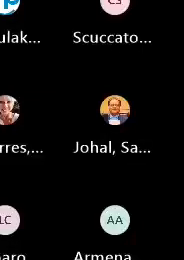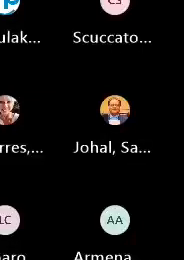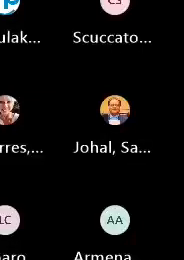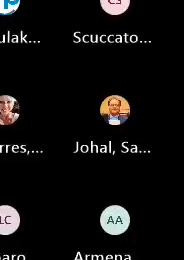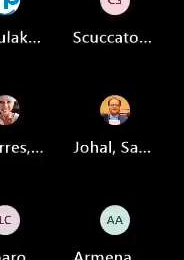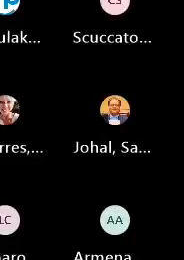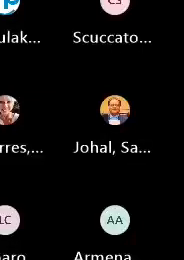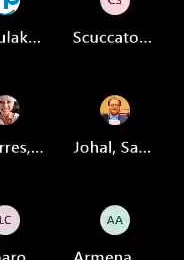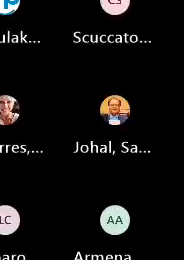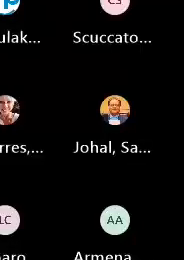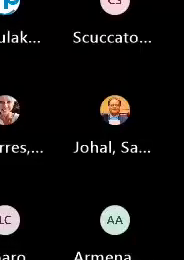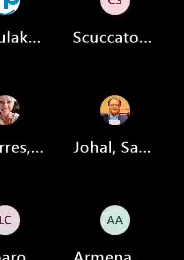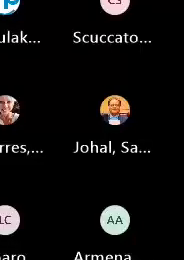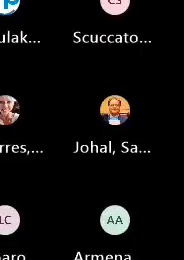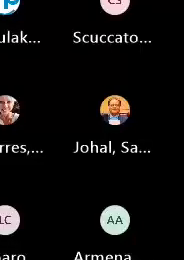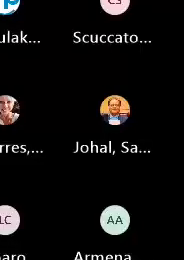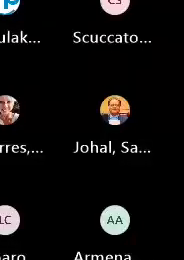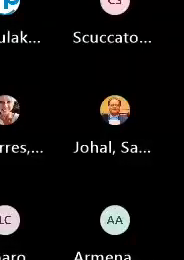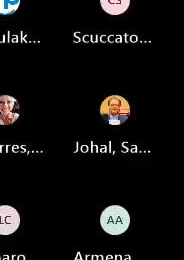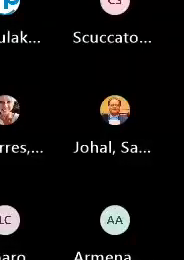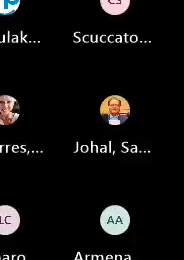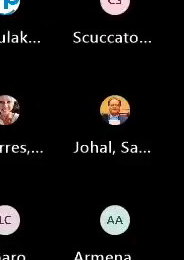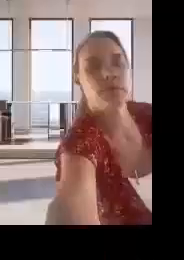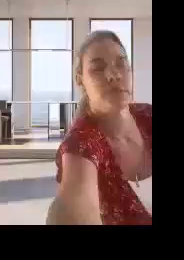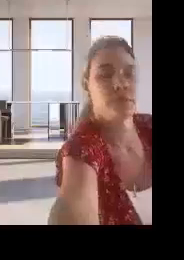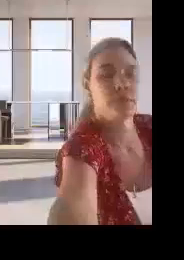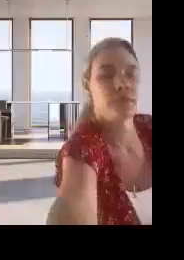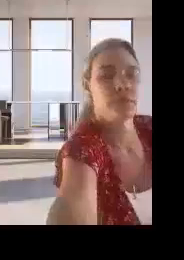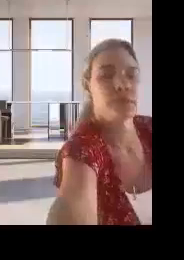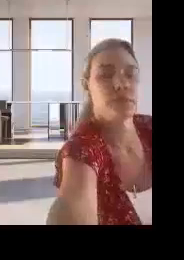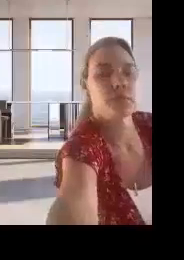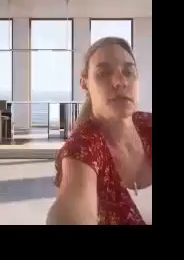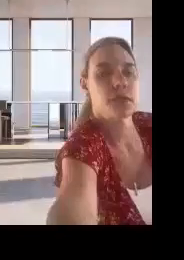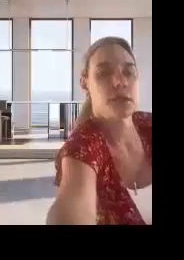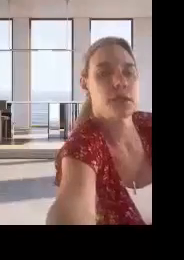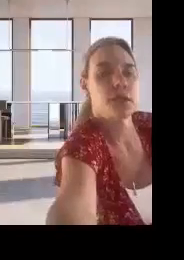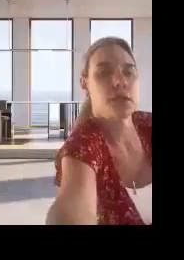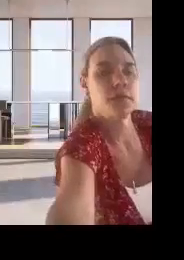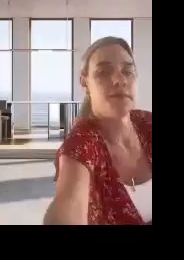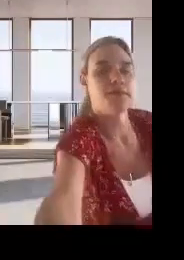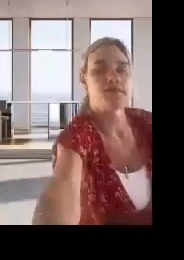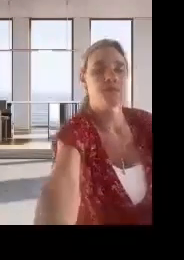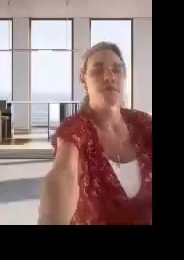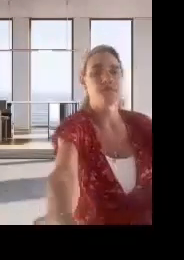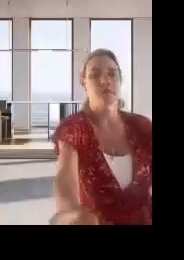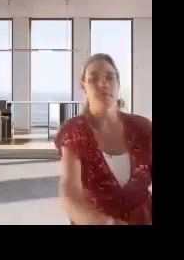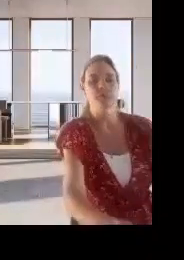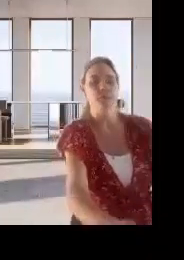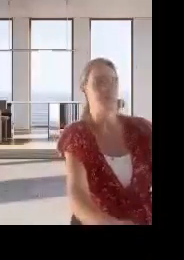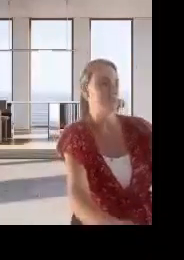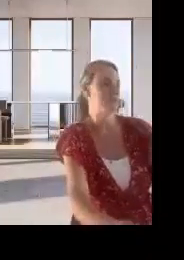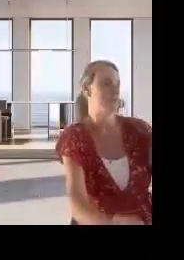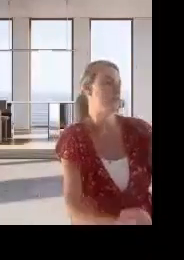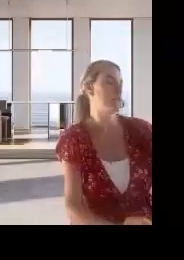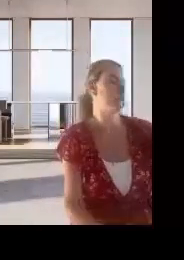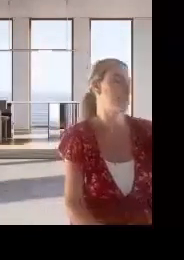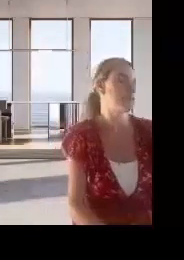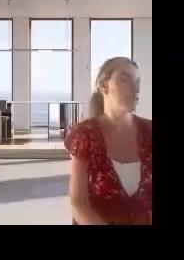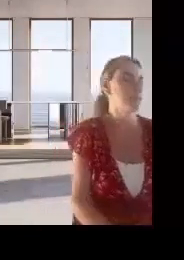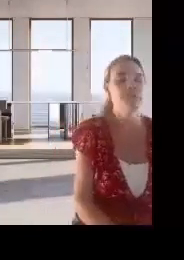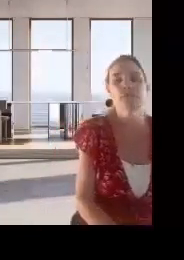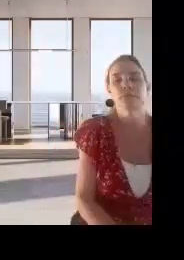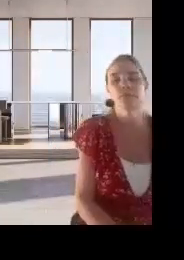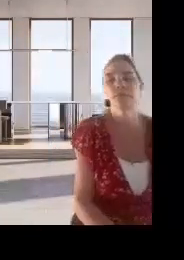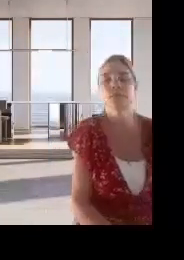years, because you're talking about a lived experience here. But at the same time, I